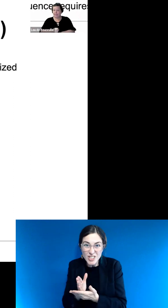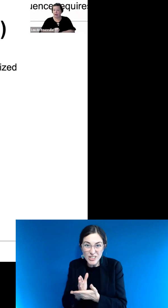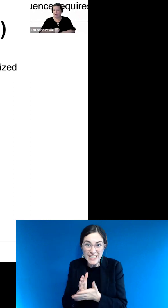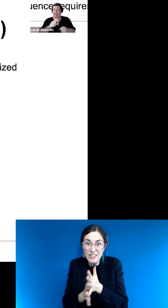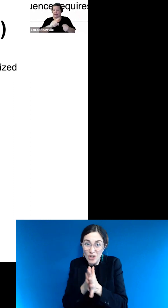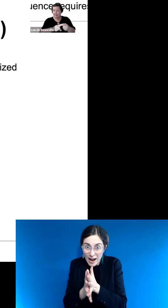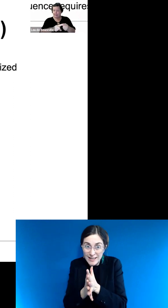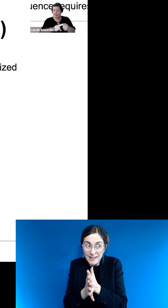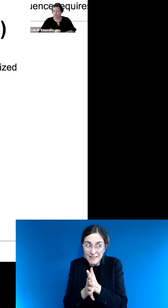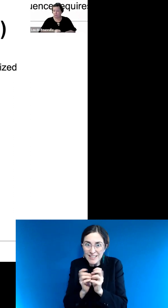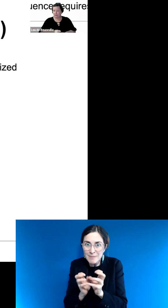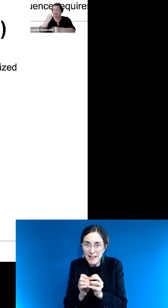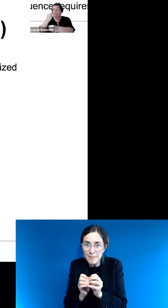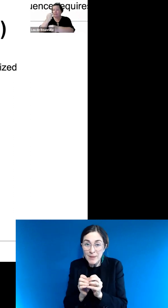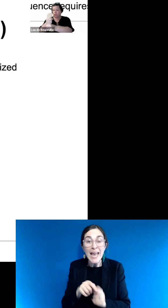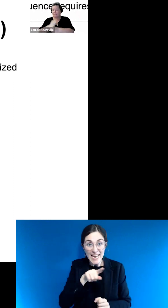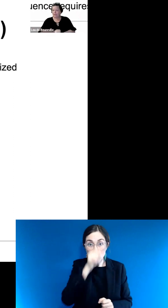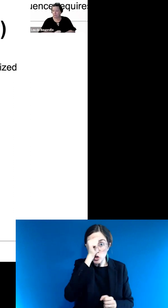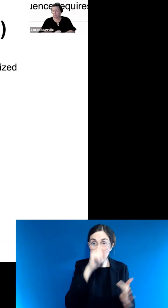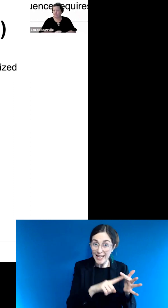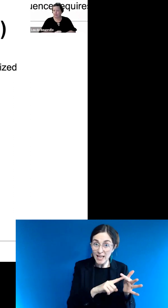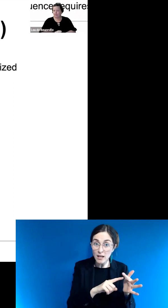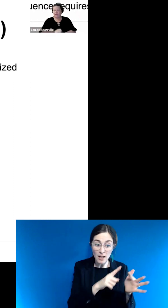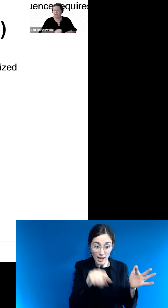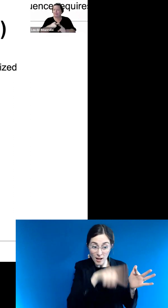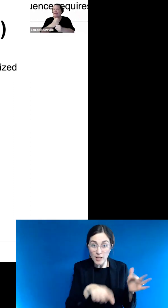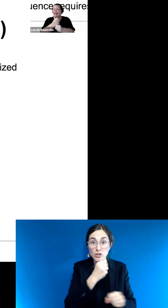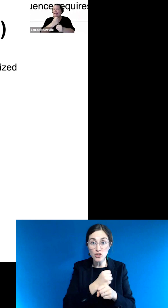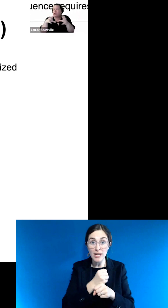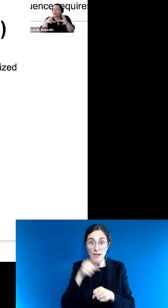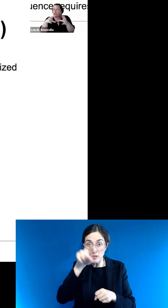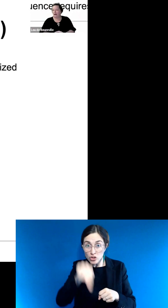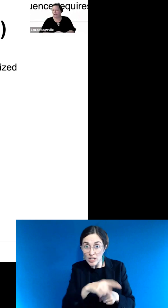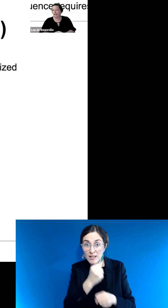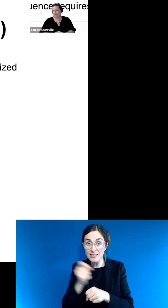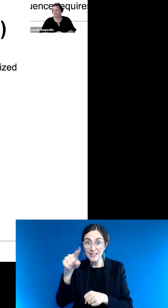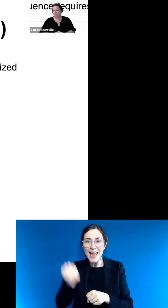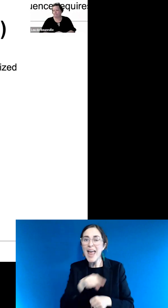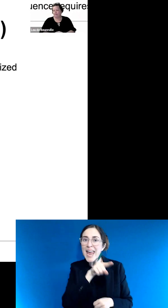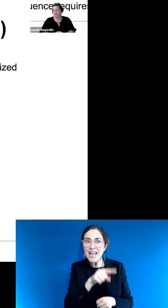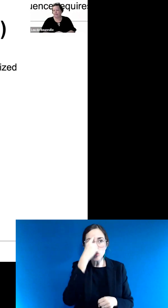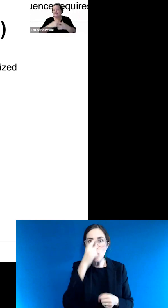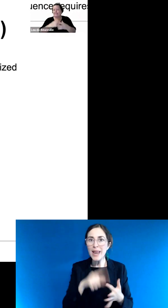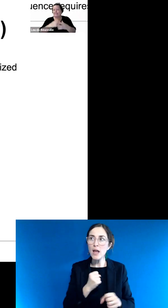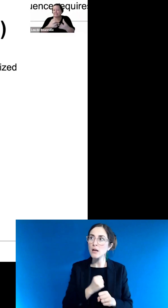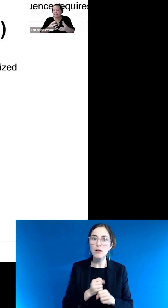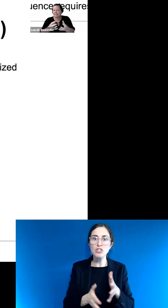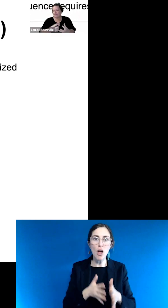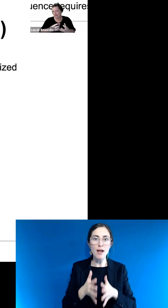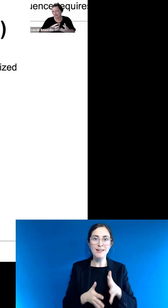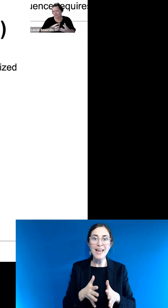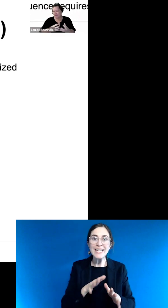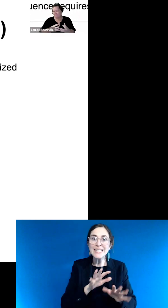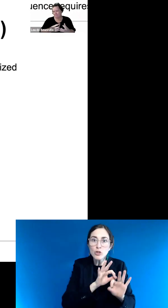said write E, he could do that. Write G, he could do that. But egg was just a sign to him. He didn't see